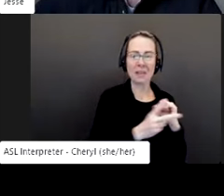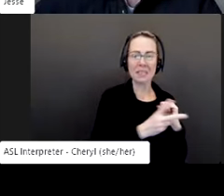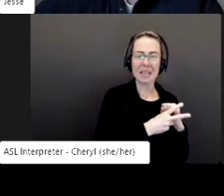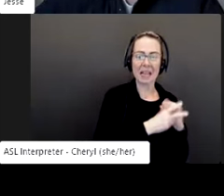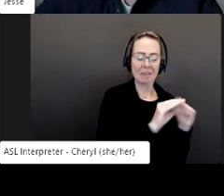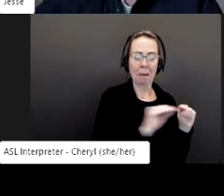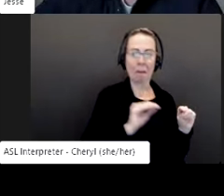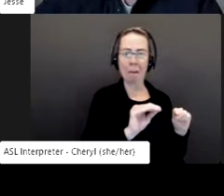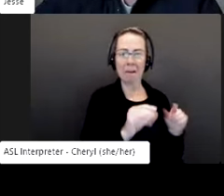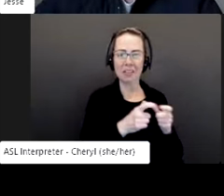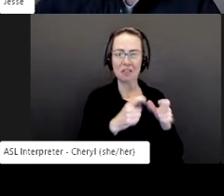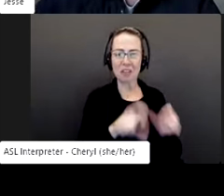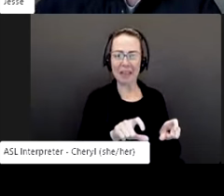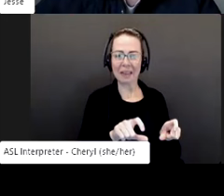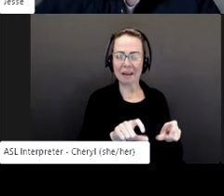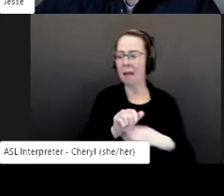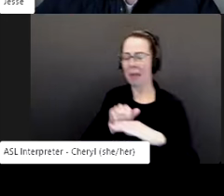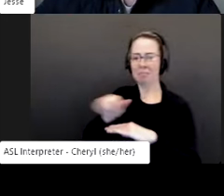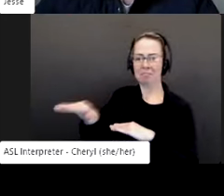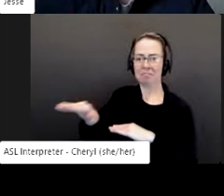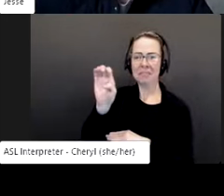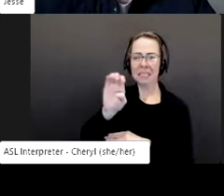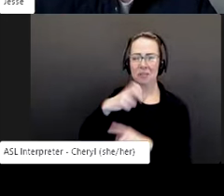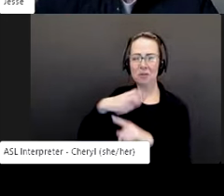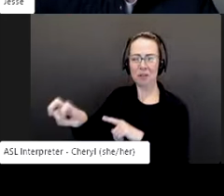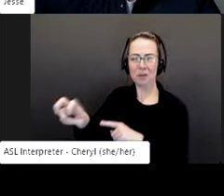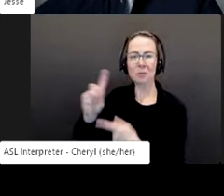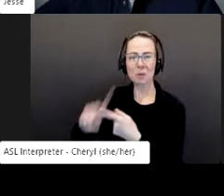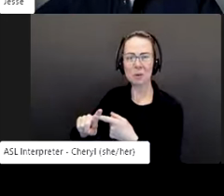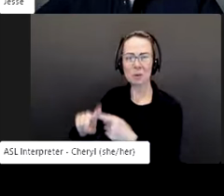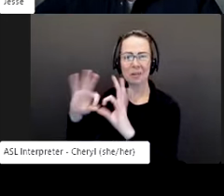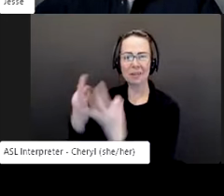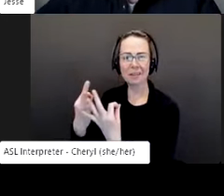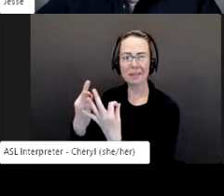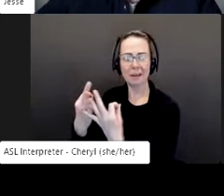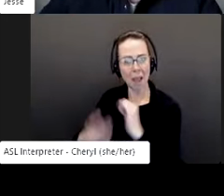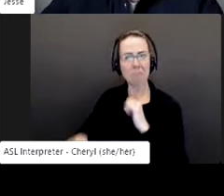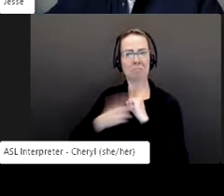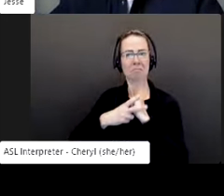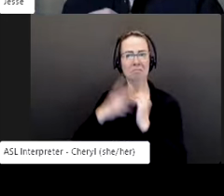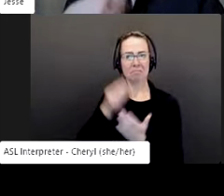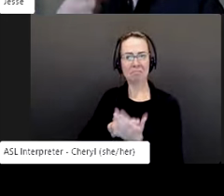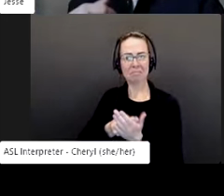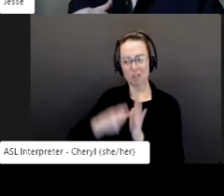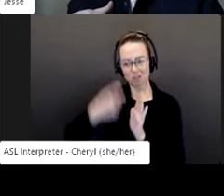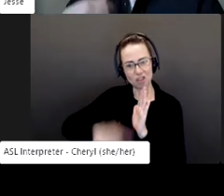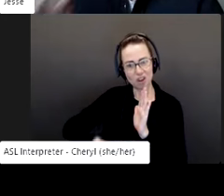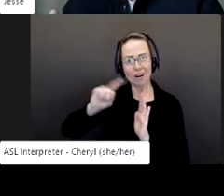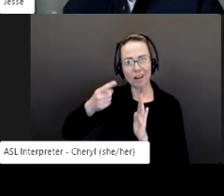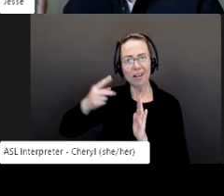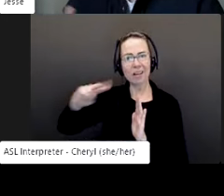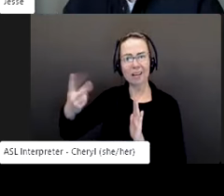switching the money from your savings account into your checking account, which I might add happens instantaneously, you can then do